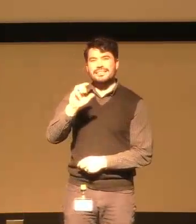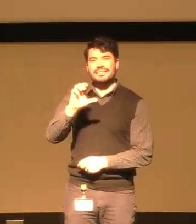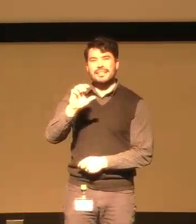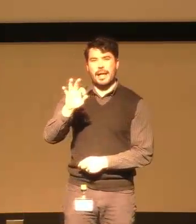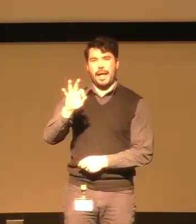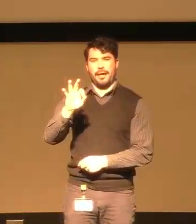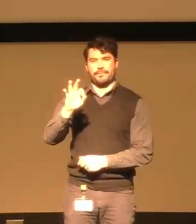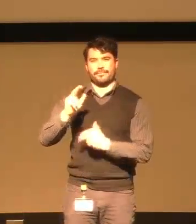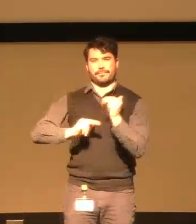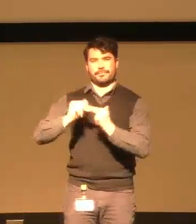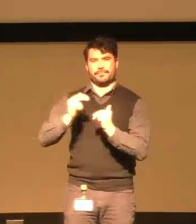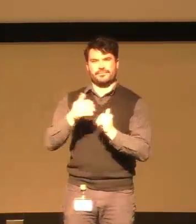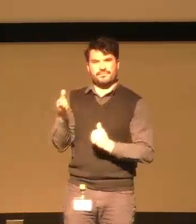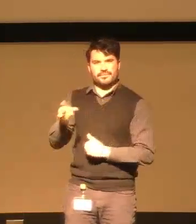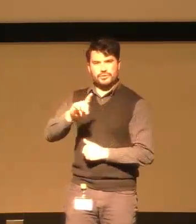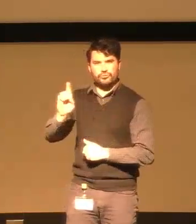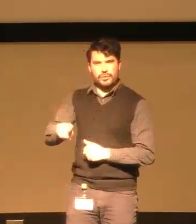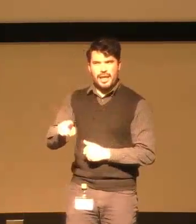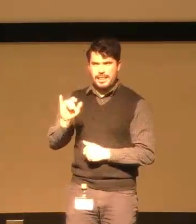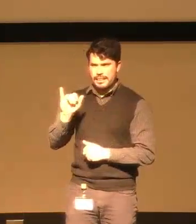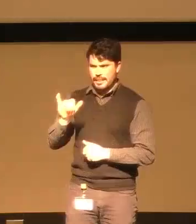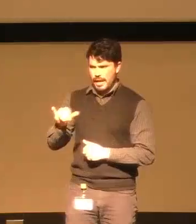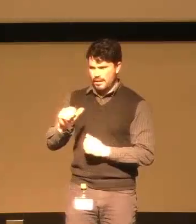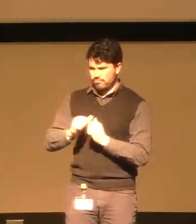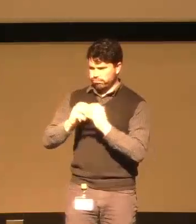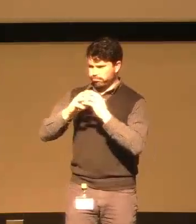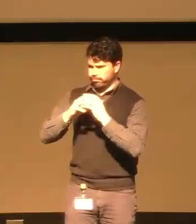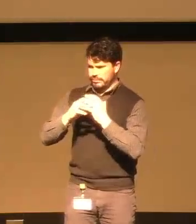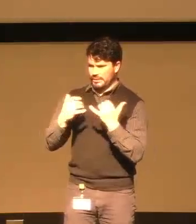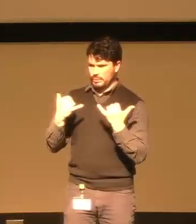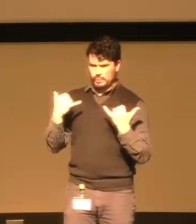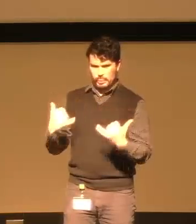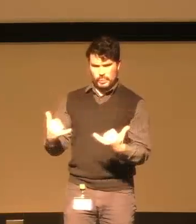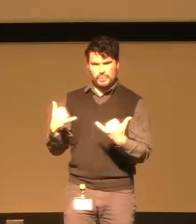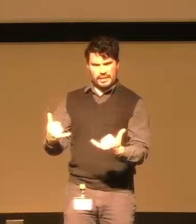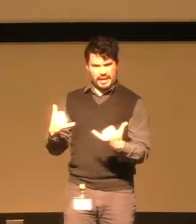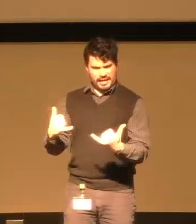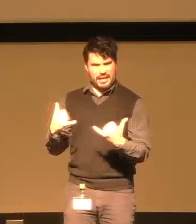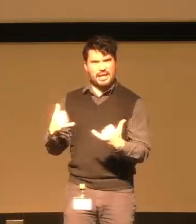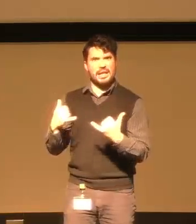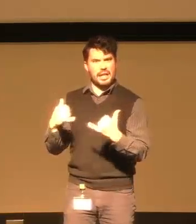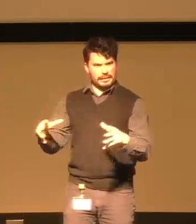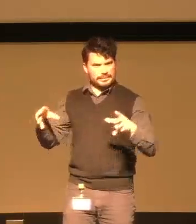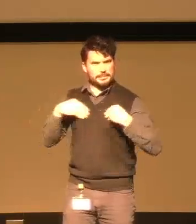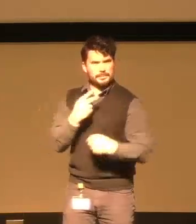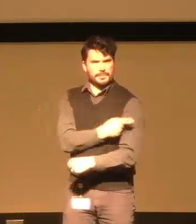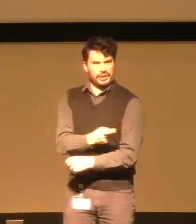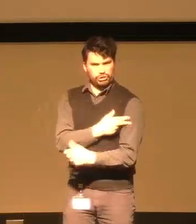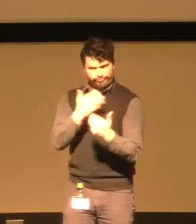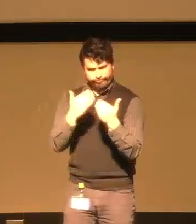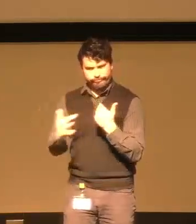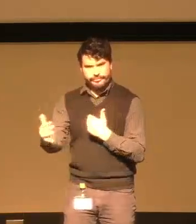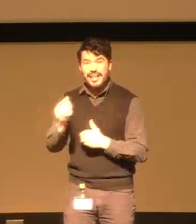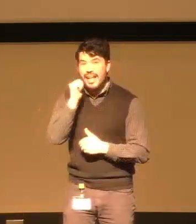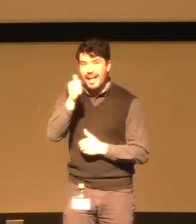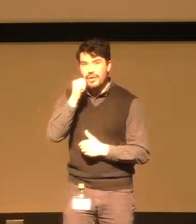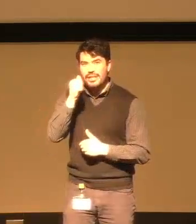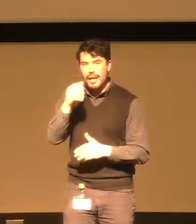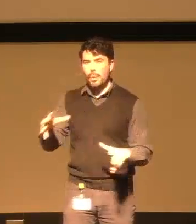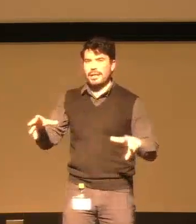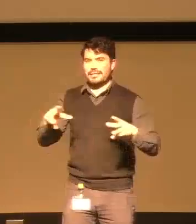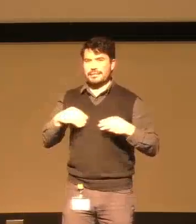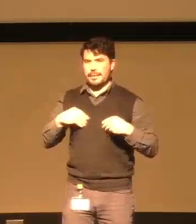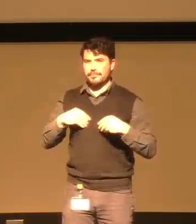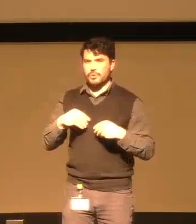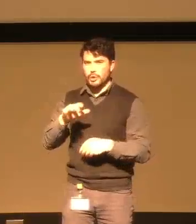Detroit. That will actually go live. I think today they're taking their first patients, and they're going to take 25 patients a day until they get up